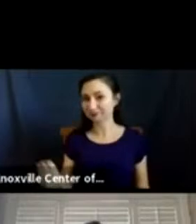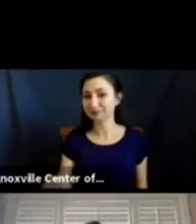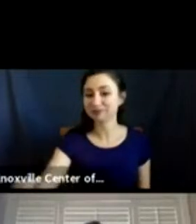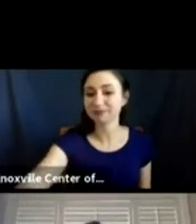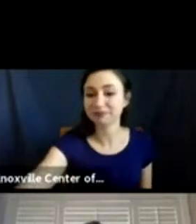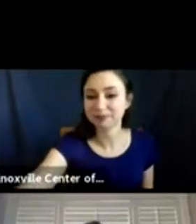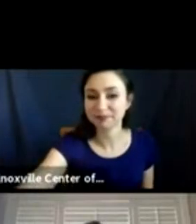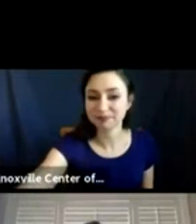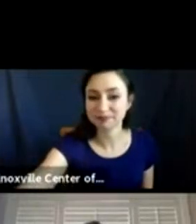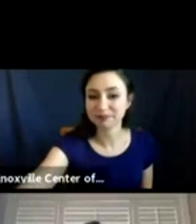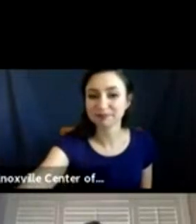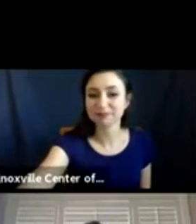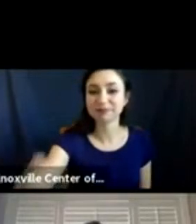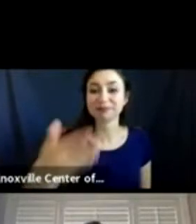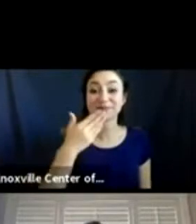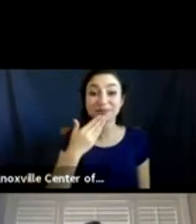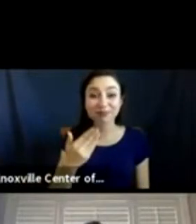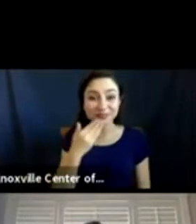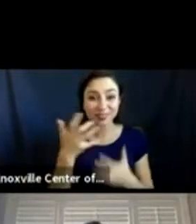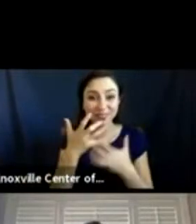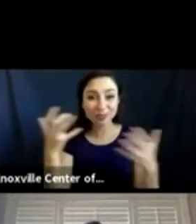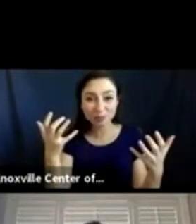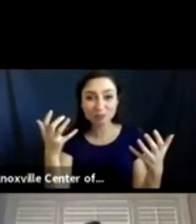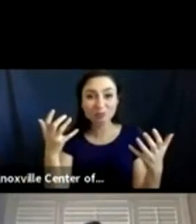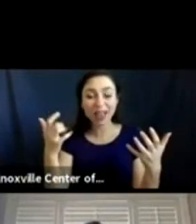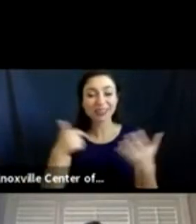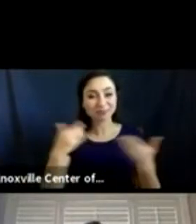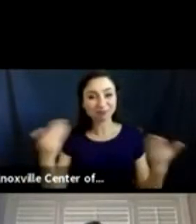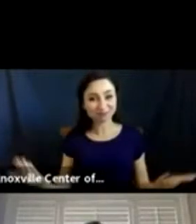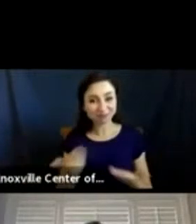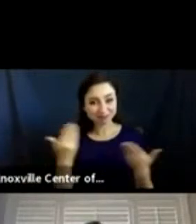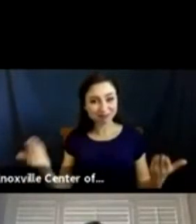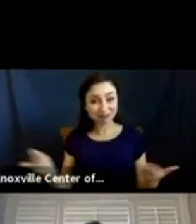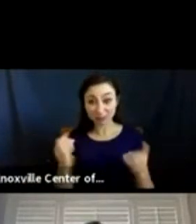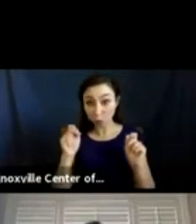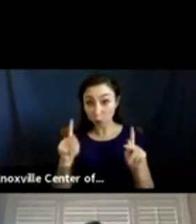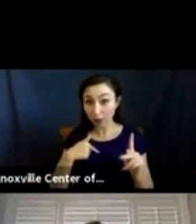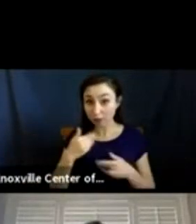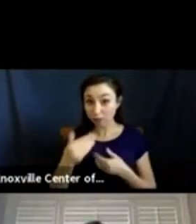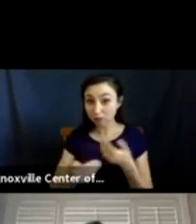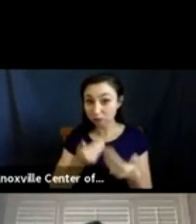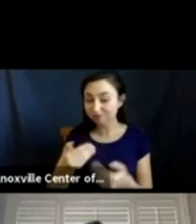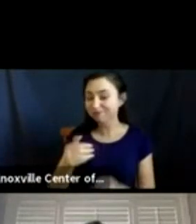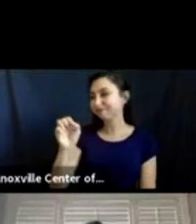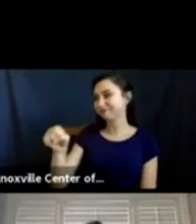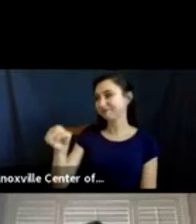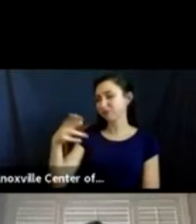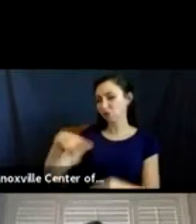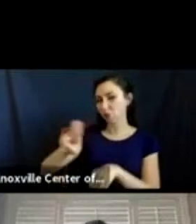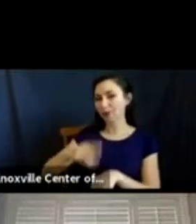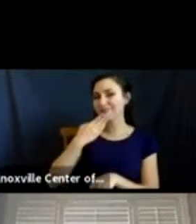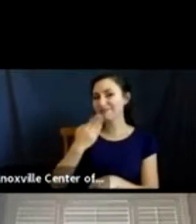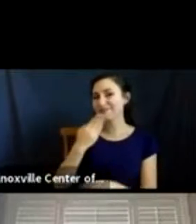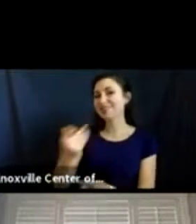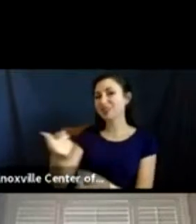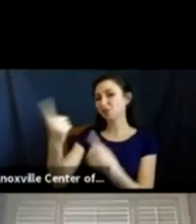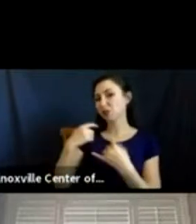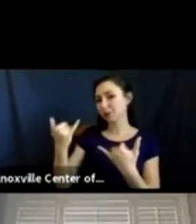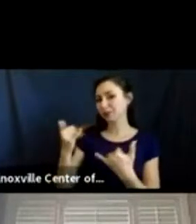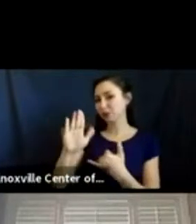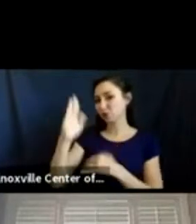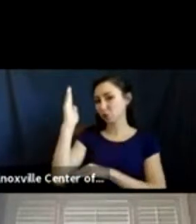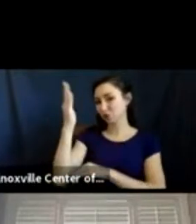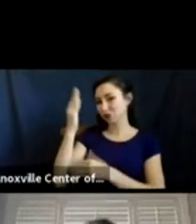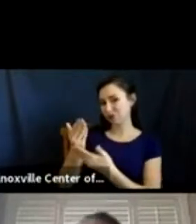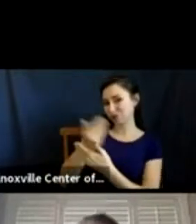Thank you so much for having me. Is it all right for me to proceed? It certainly is. Thank you for being here. Thanks for your presentation in advance.